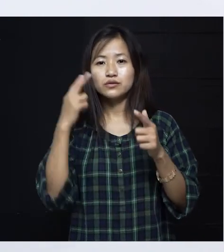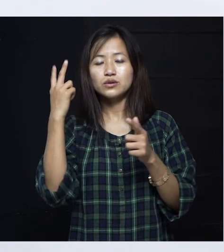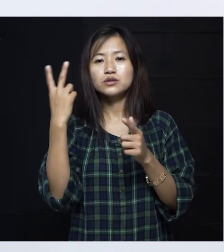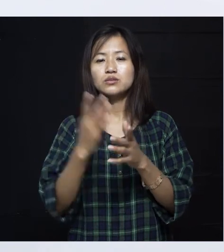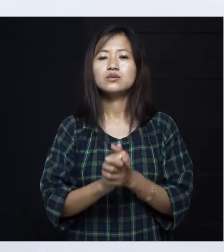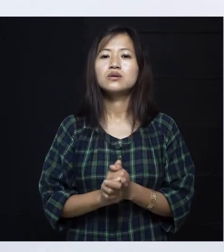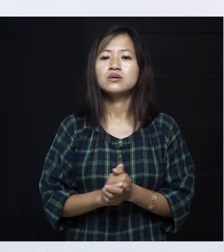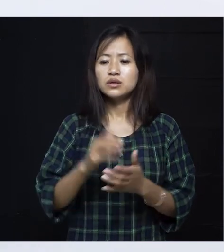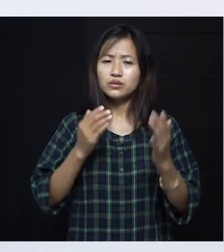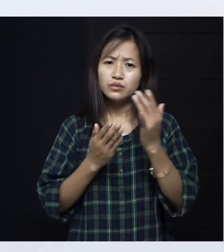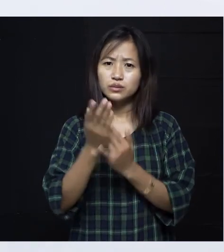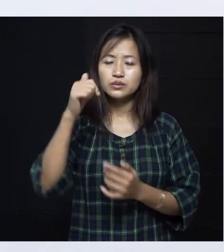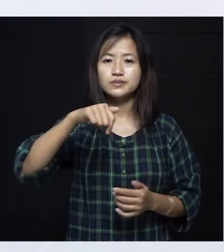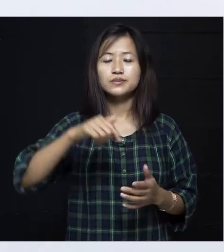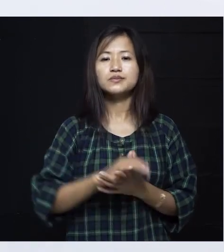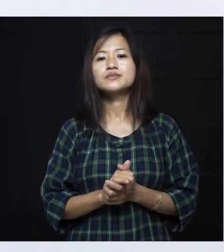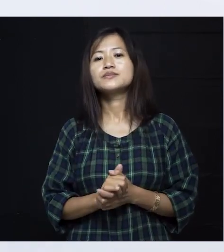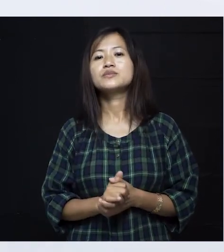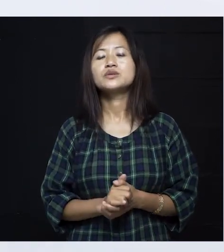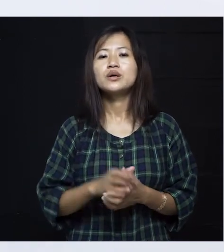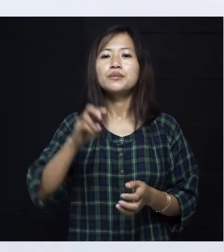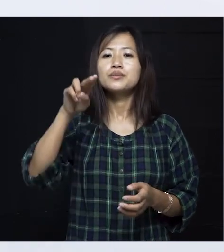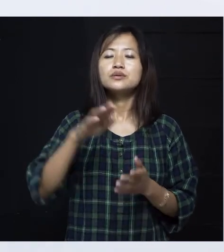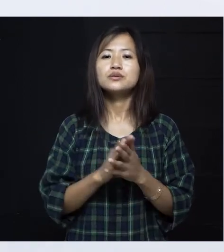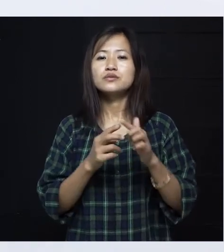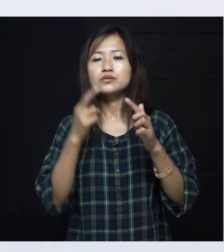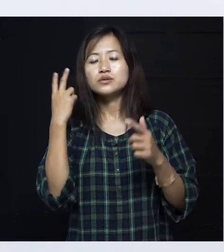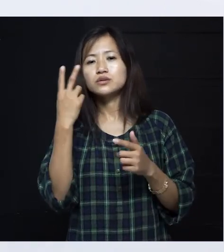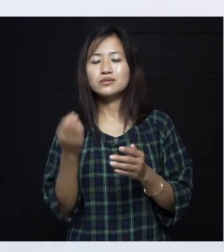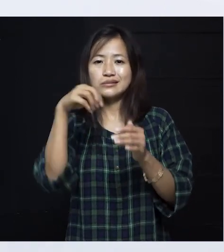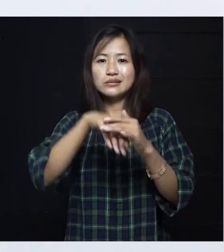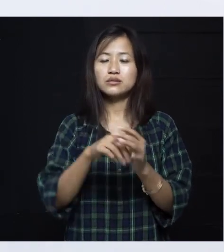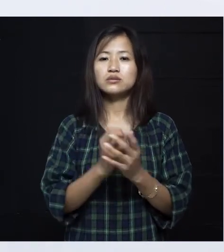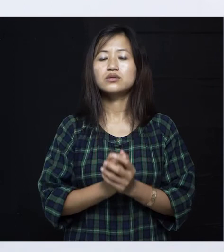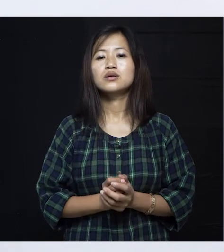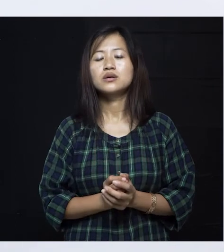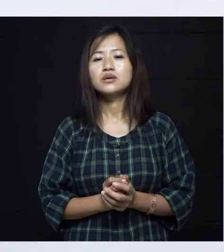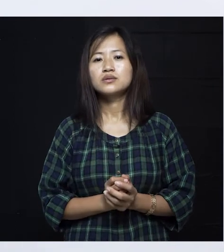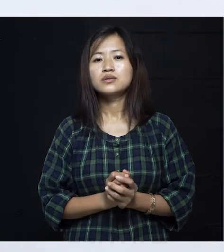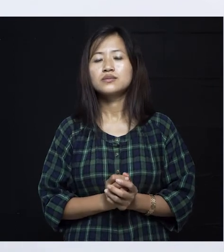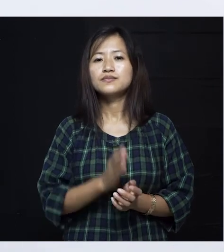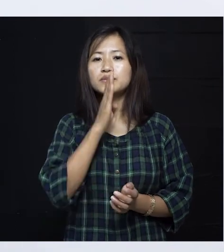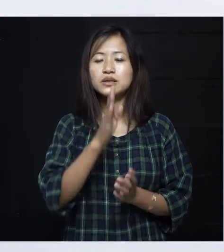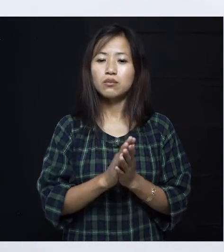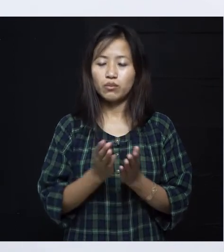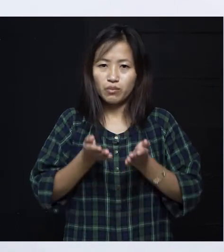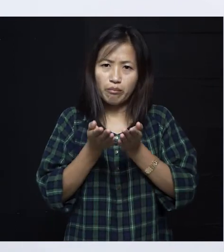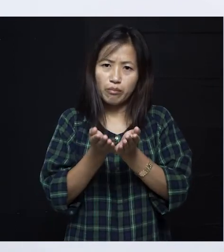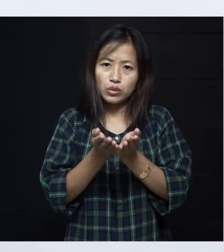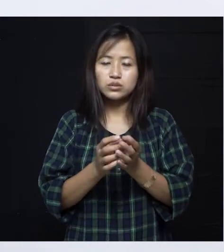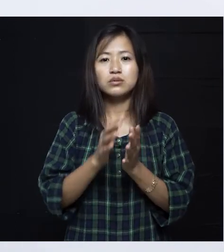Okay, and through this, what happens is the means of transport includes, as I've said, it can be boats